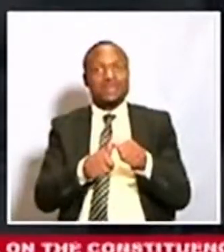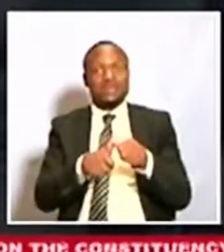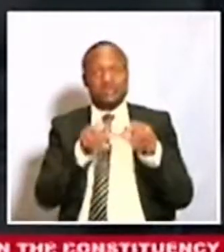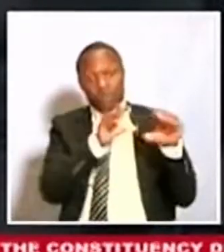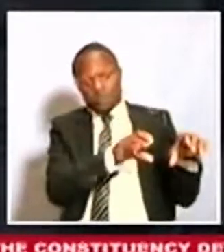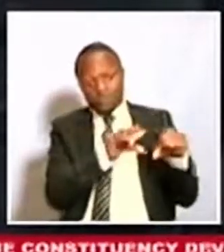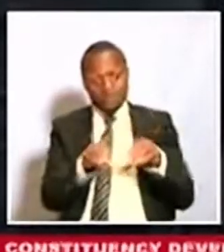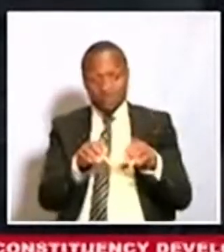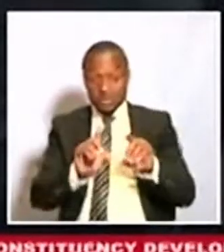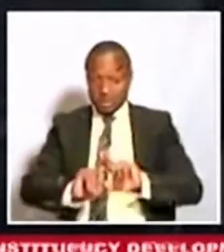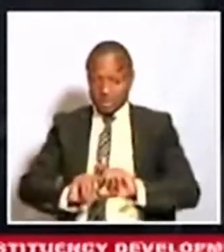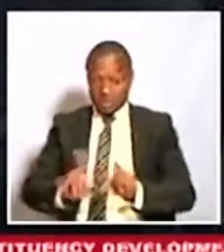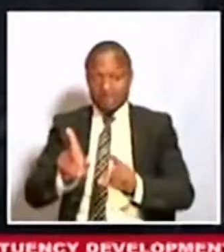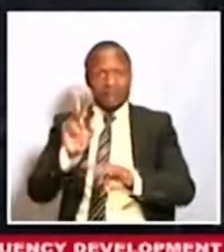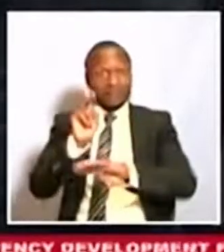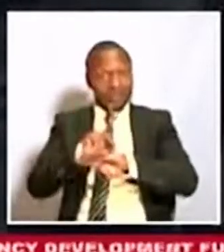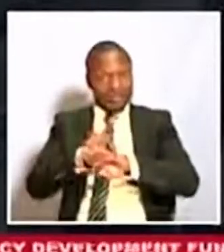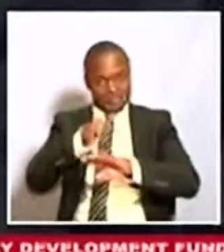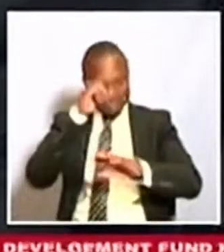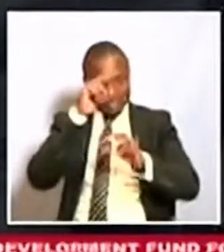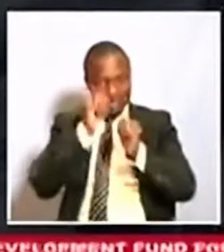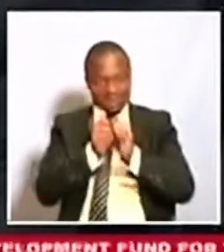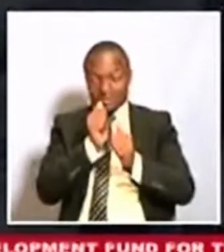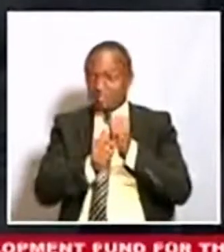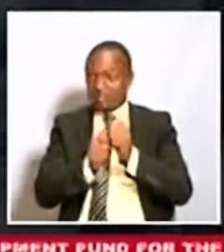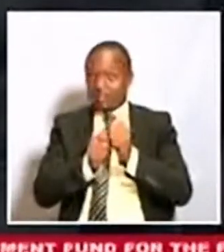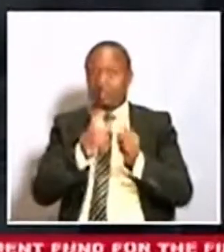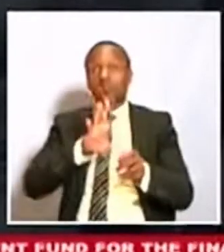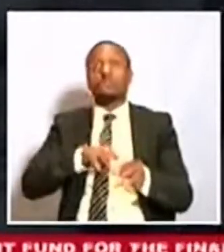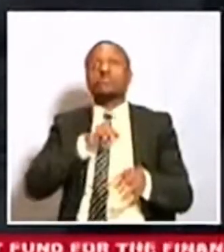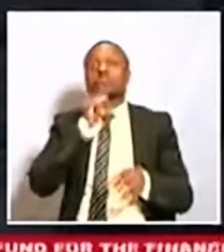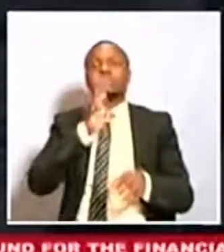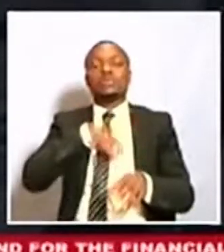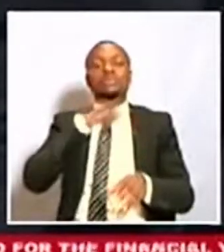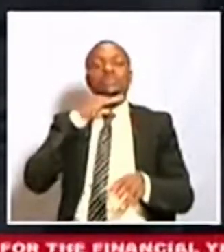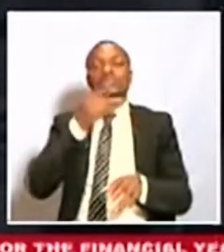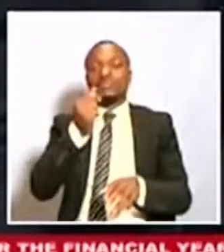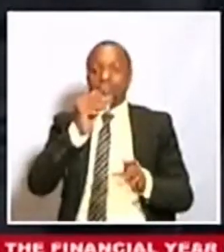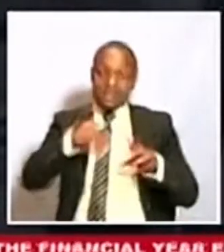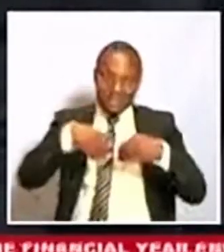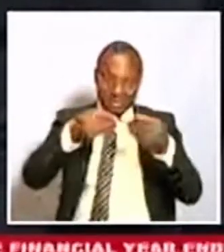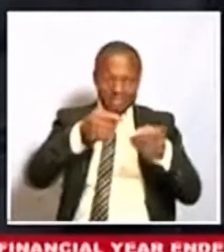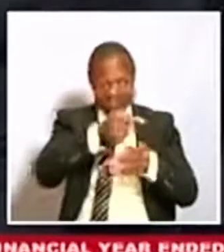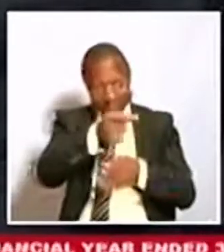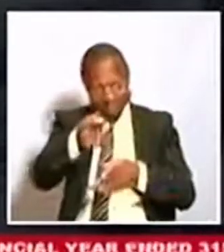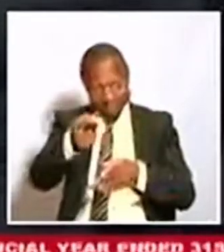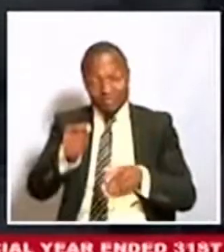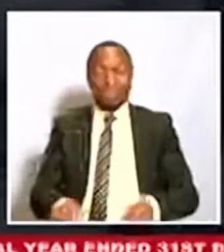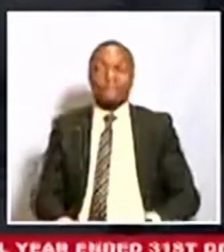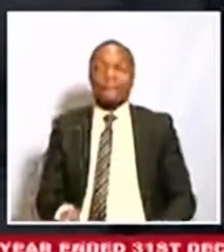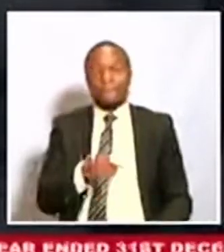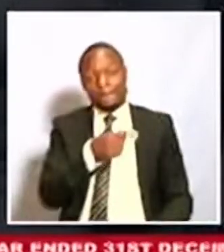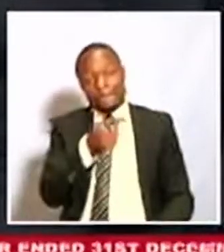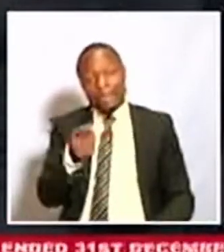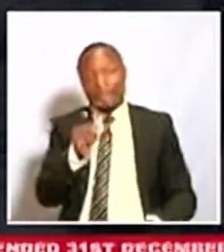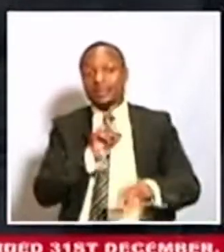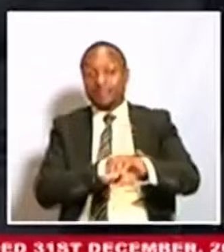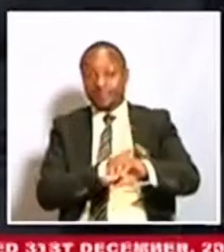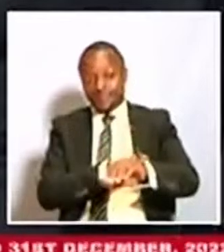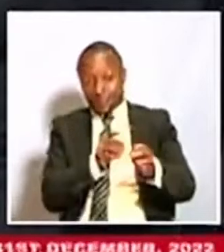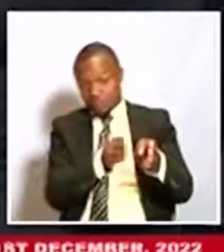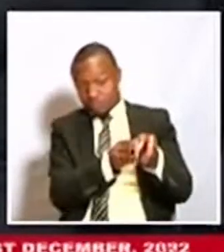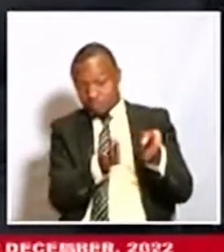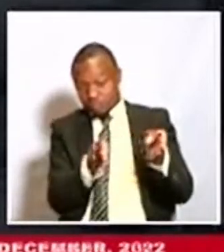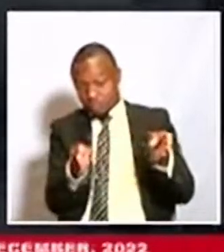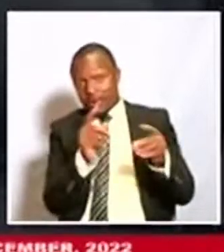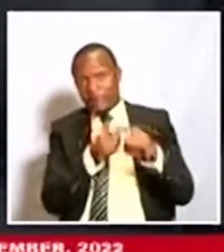undertake a different project because of insufficient resources that was allocated to them. So there was that time frame.